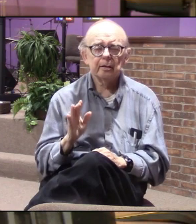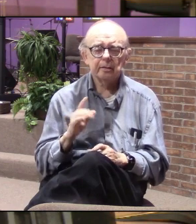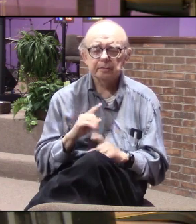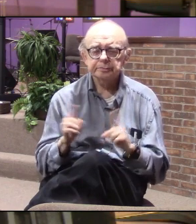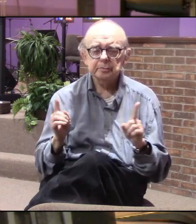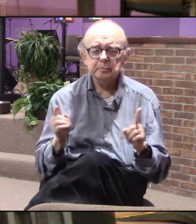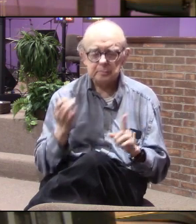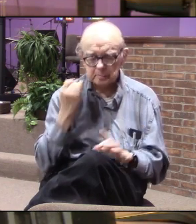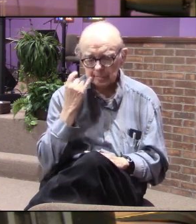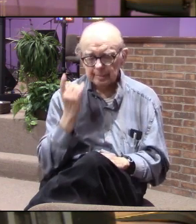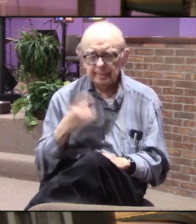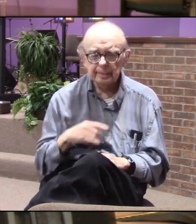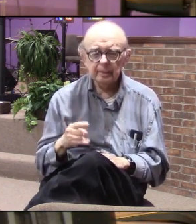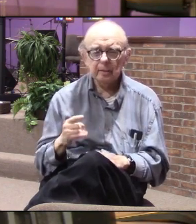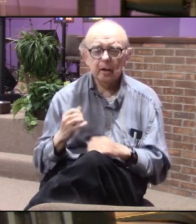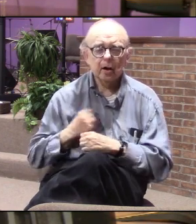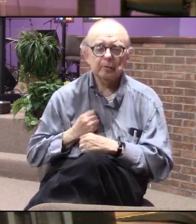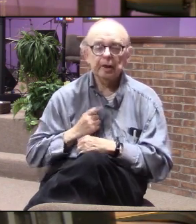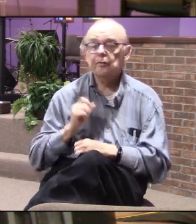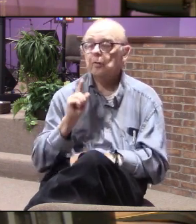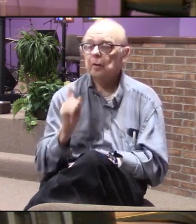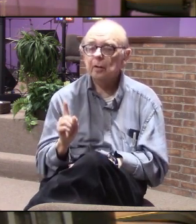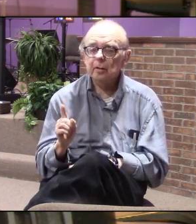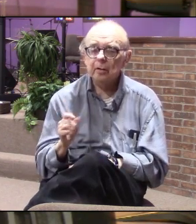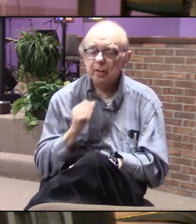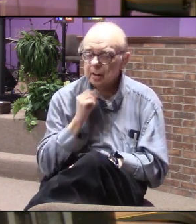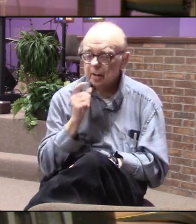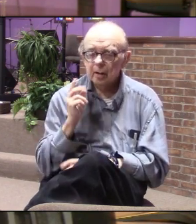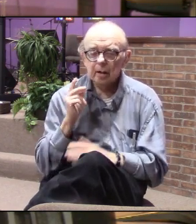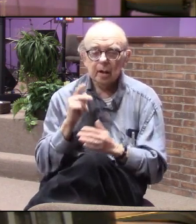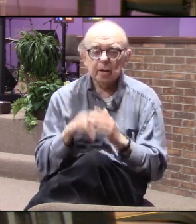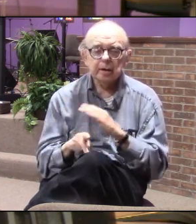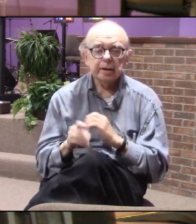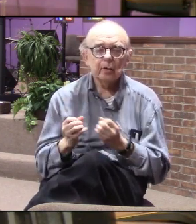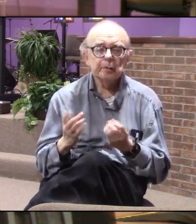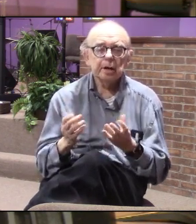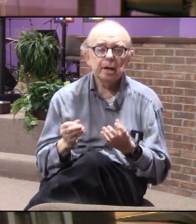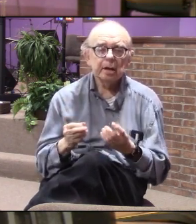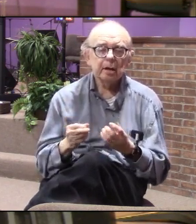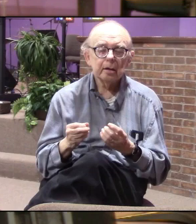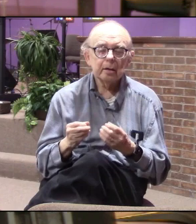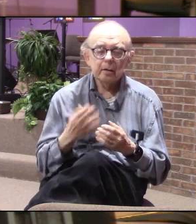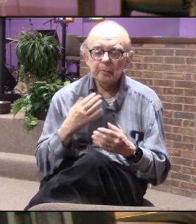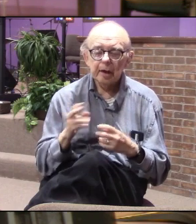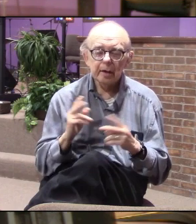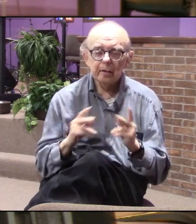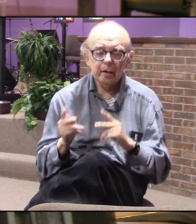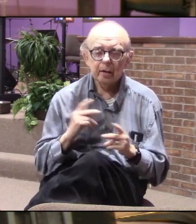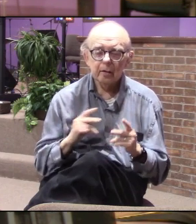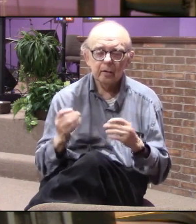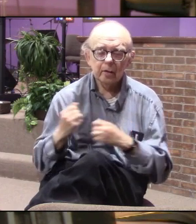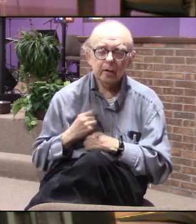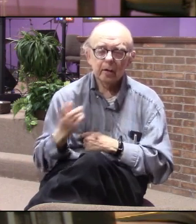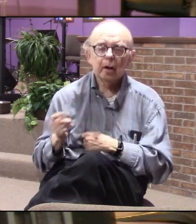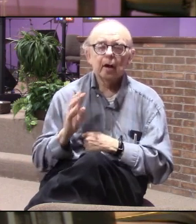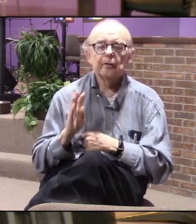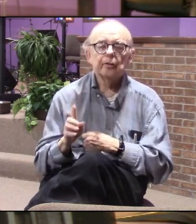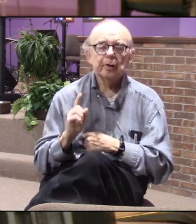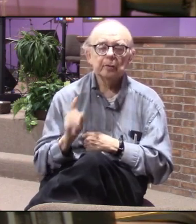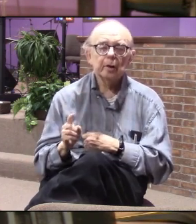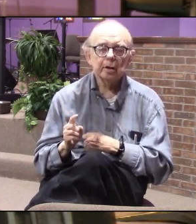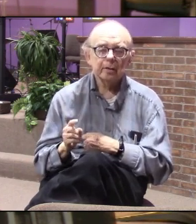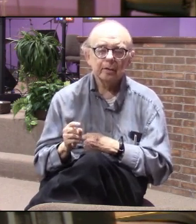But if I'm an army of one, I'm not going to kill many enemies. But when I'm an army of